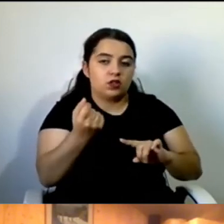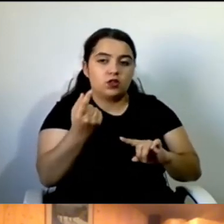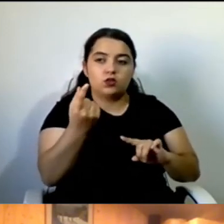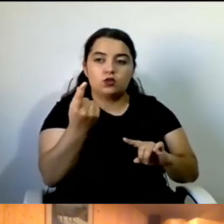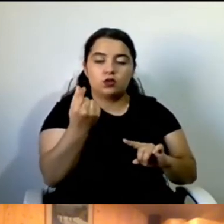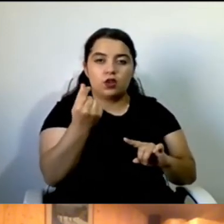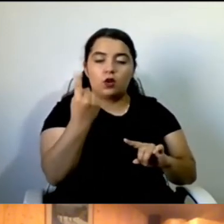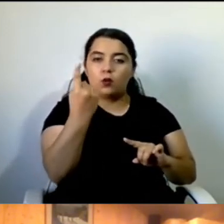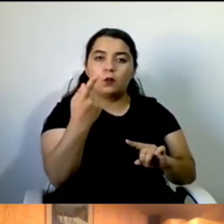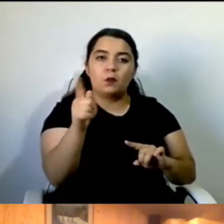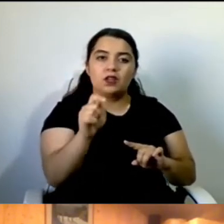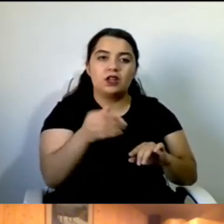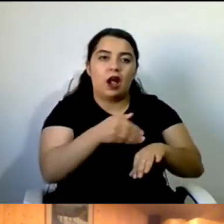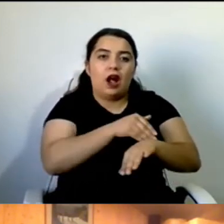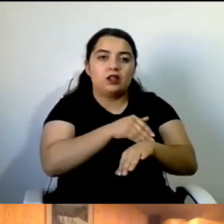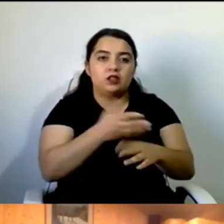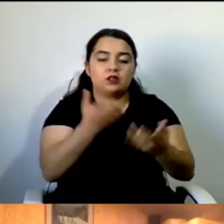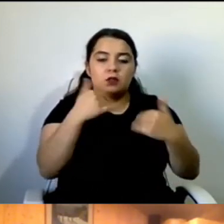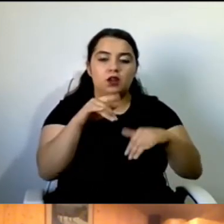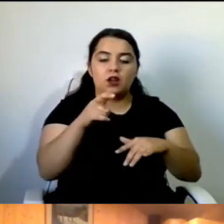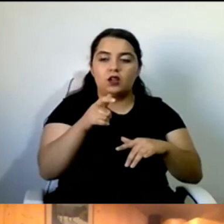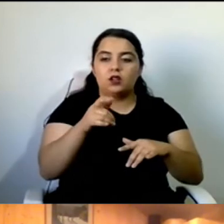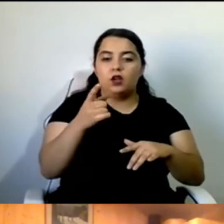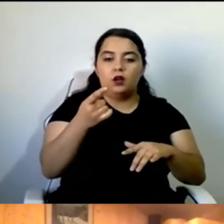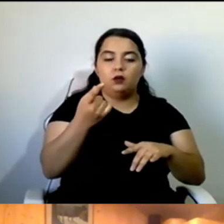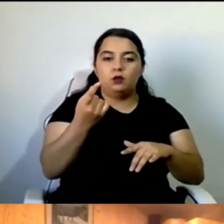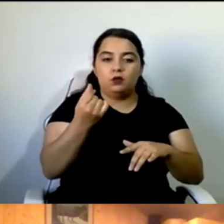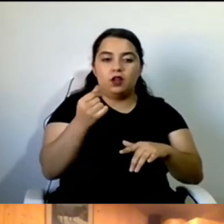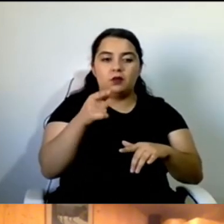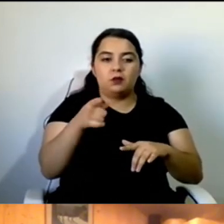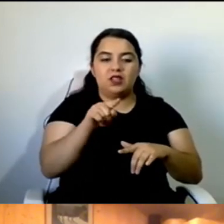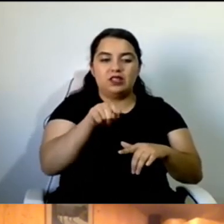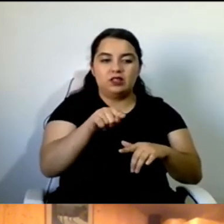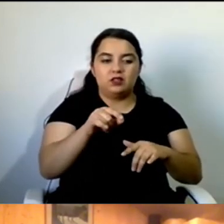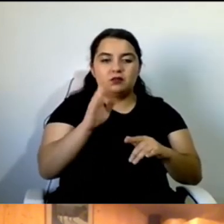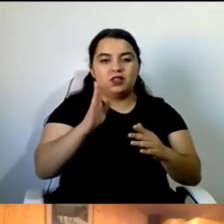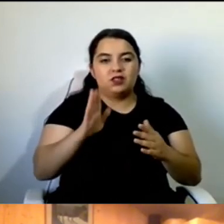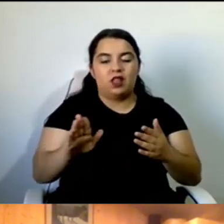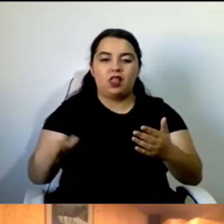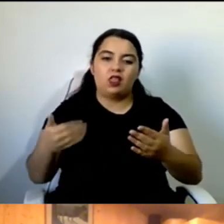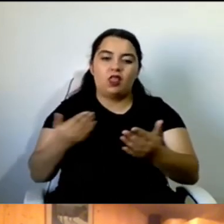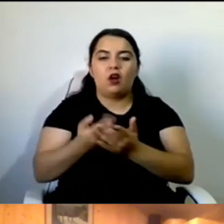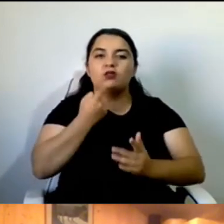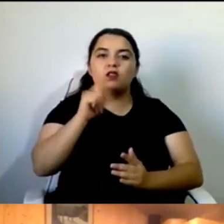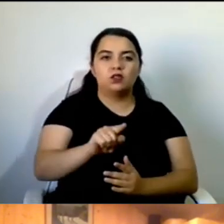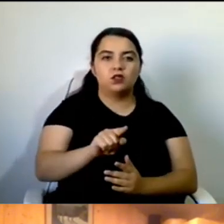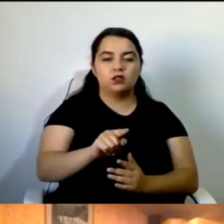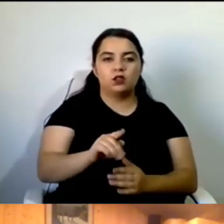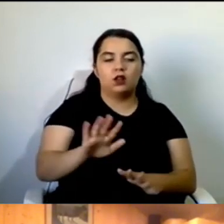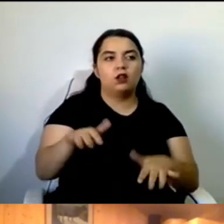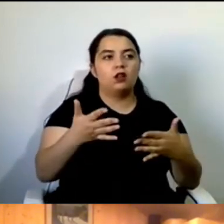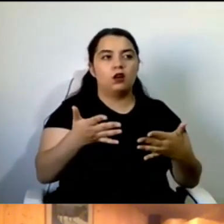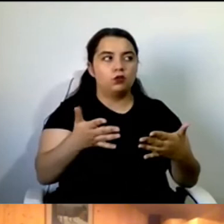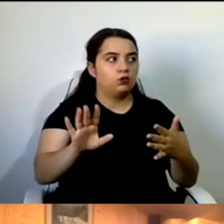back, which means that you can't, for example, collect money and do a more